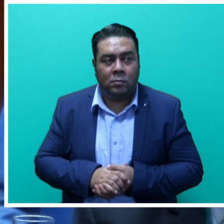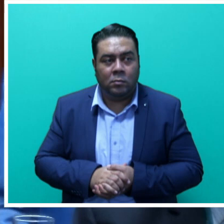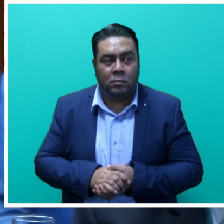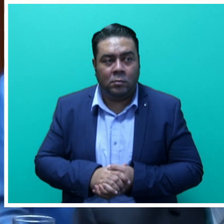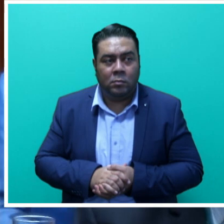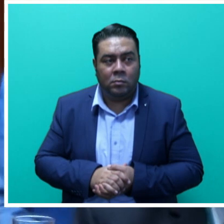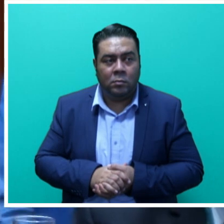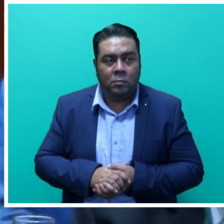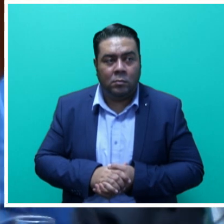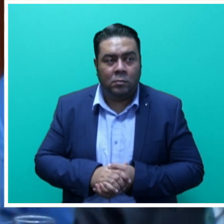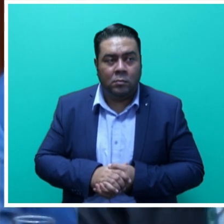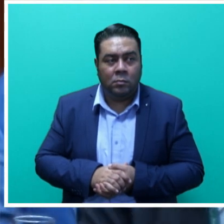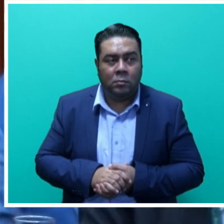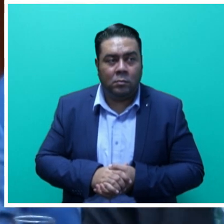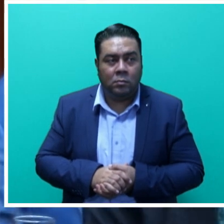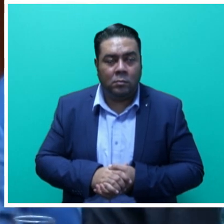program, the financial